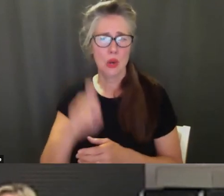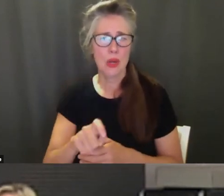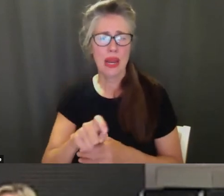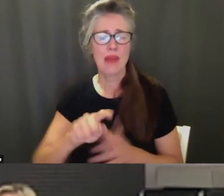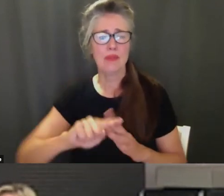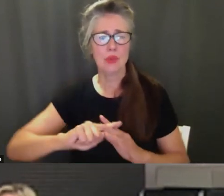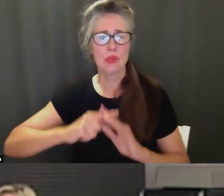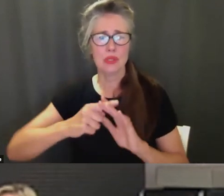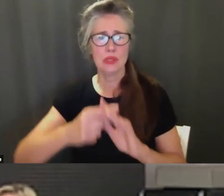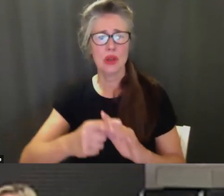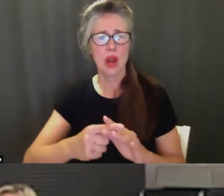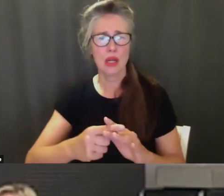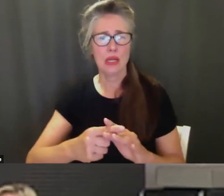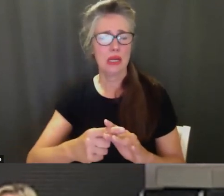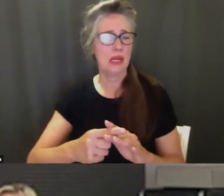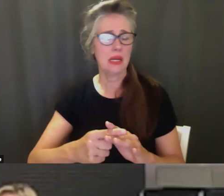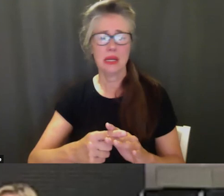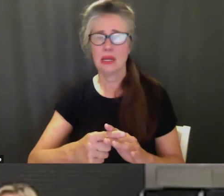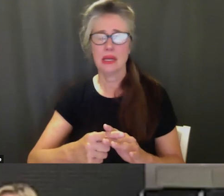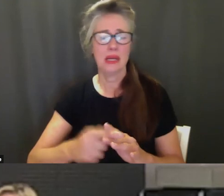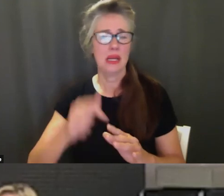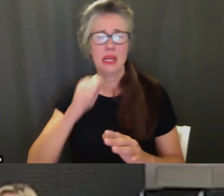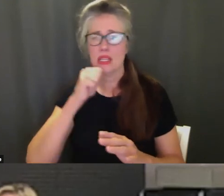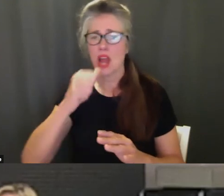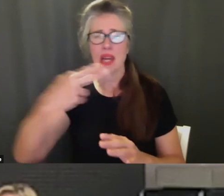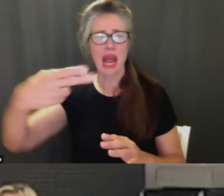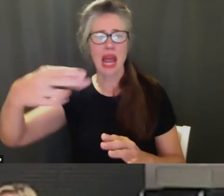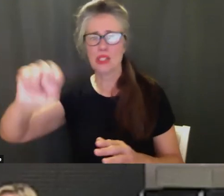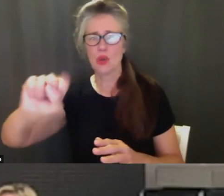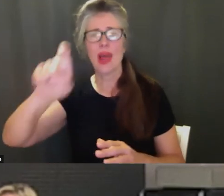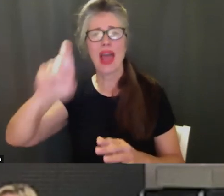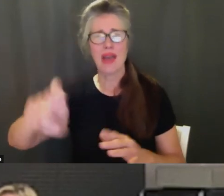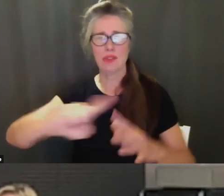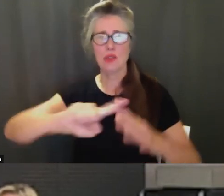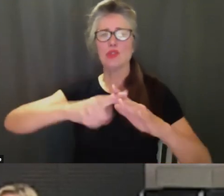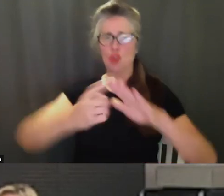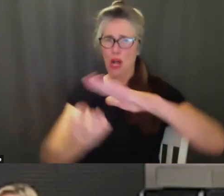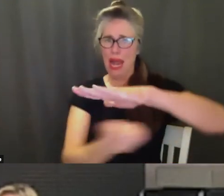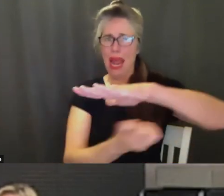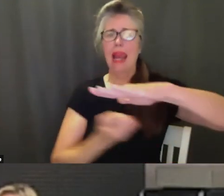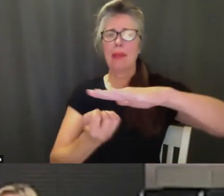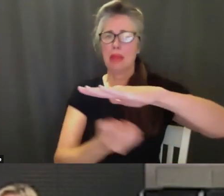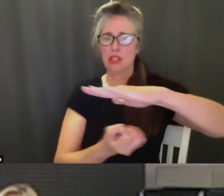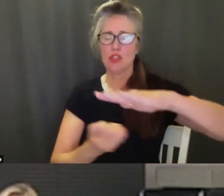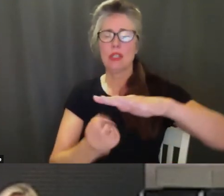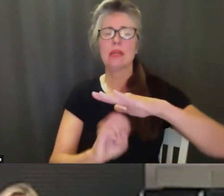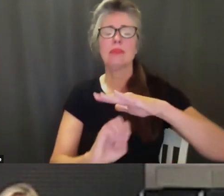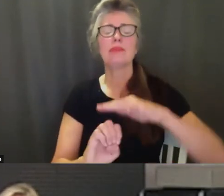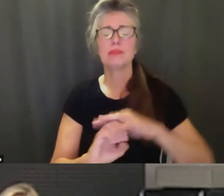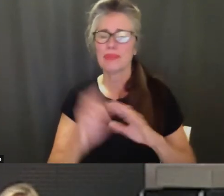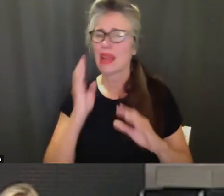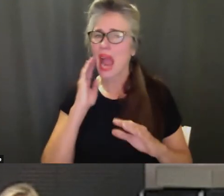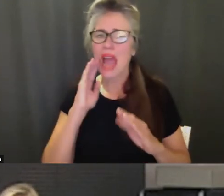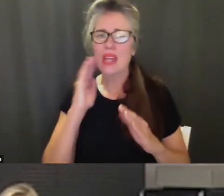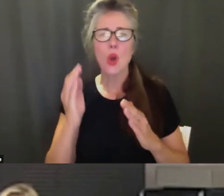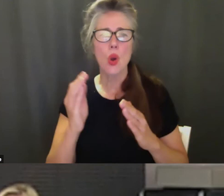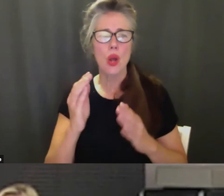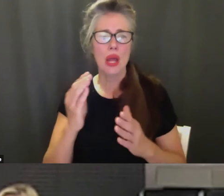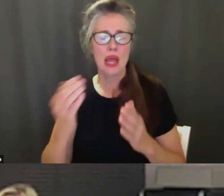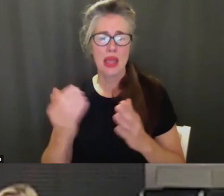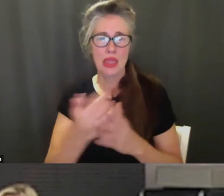start not at the secondary level, but at the elementary level. And I know that there's newcomer